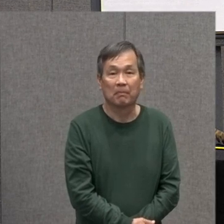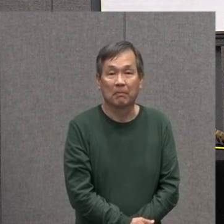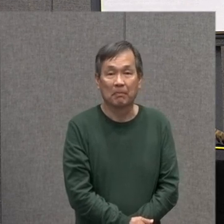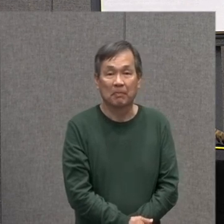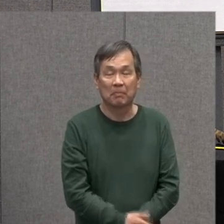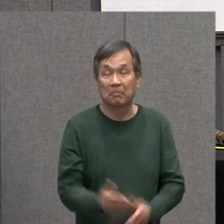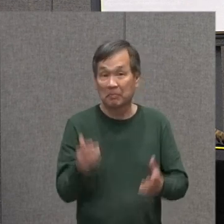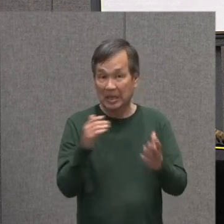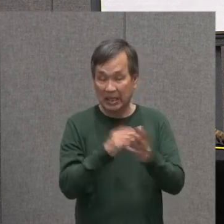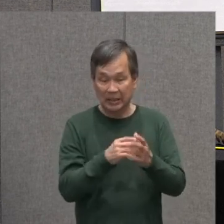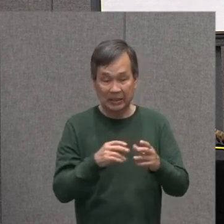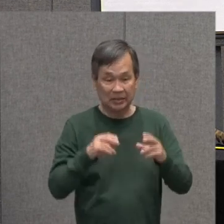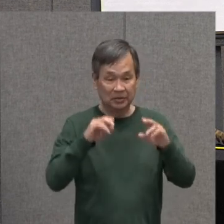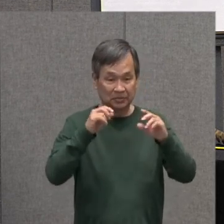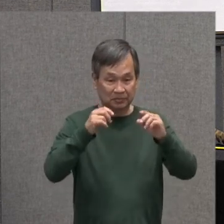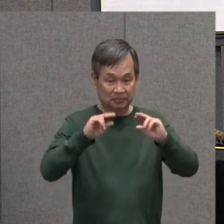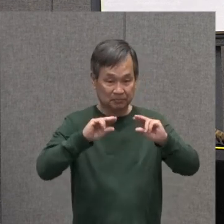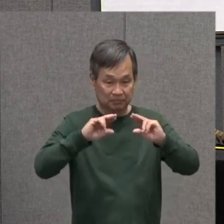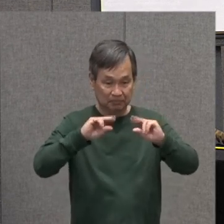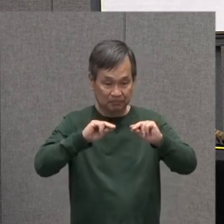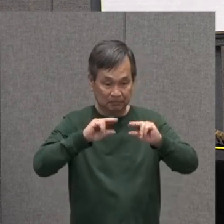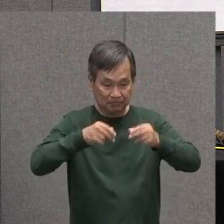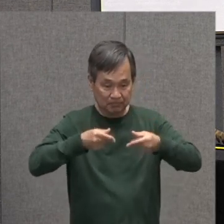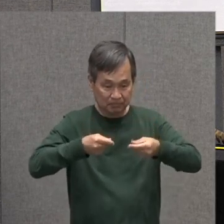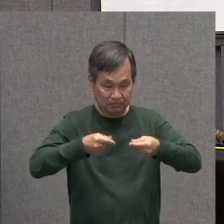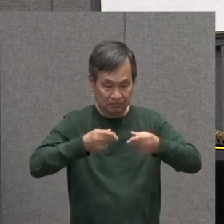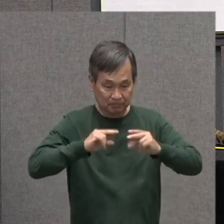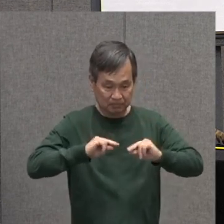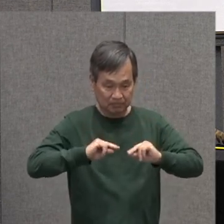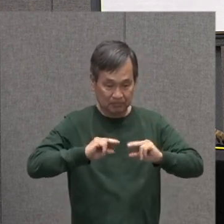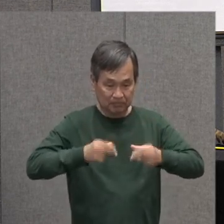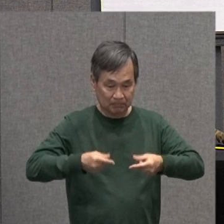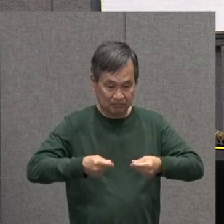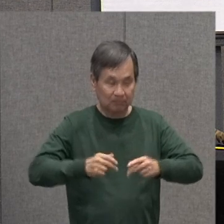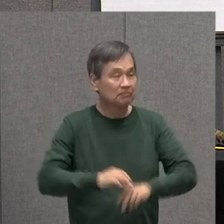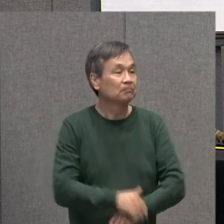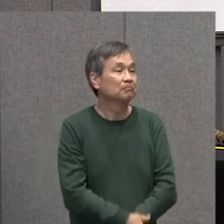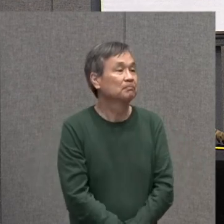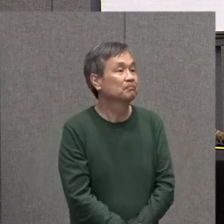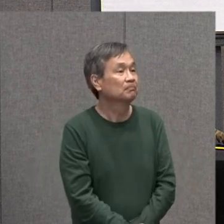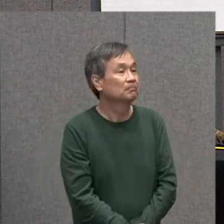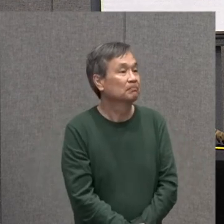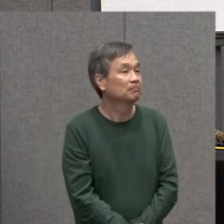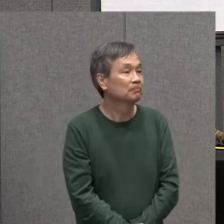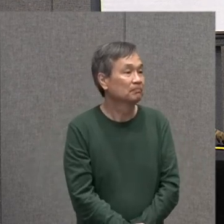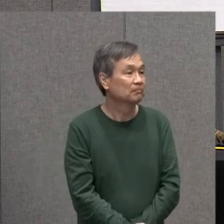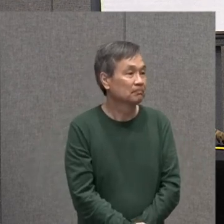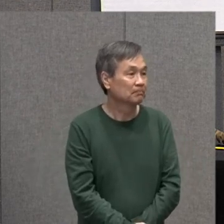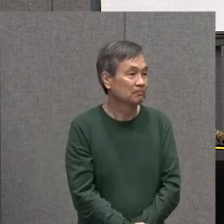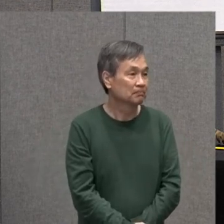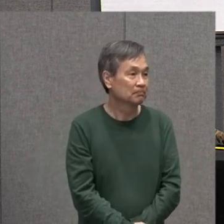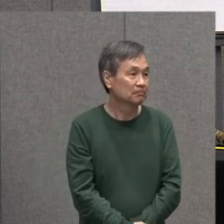Mrs. Potter showed you. Good choice. Back and forth, back and forth.